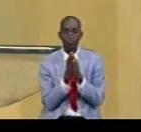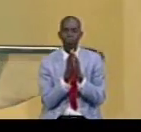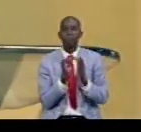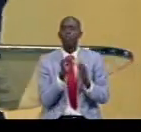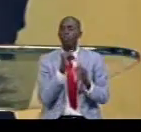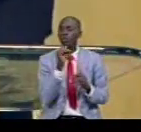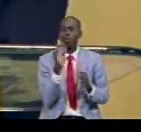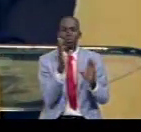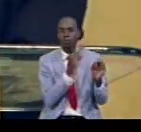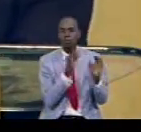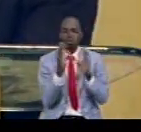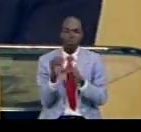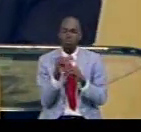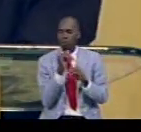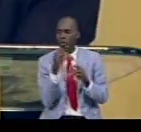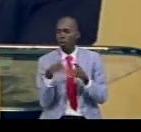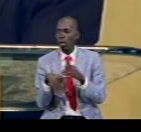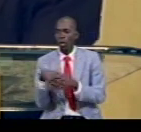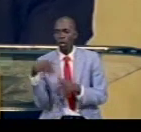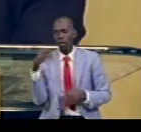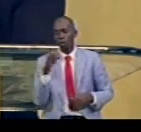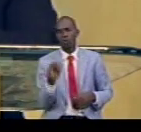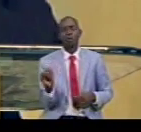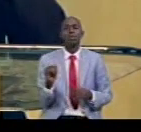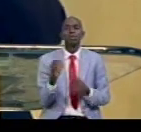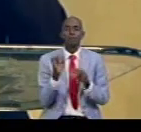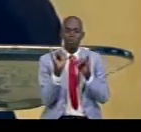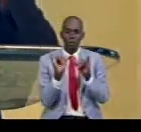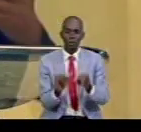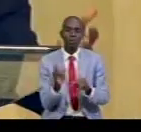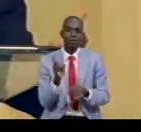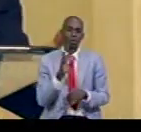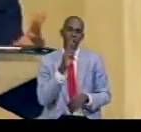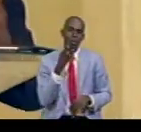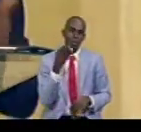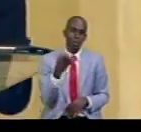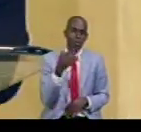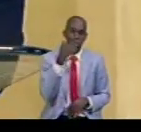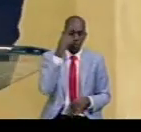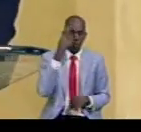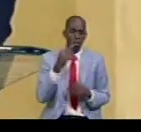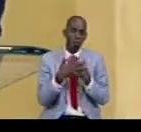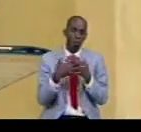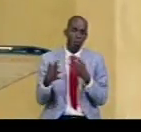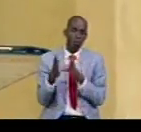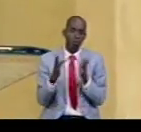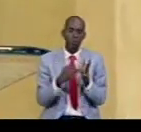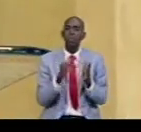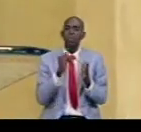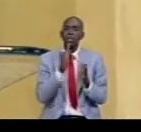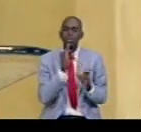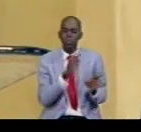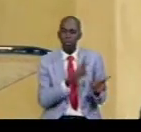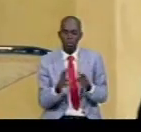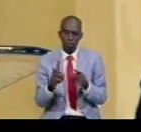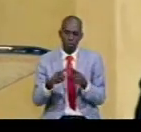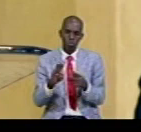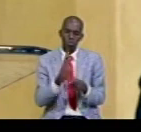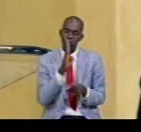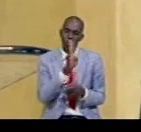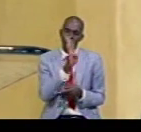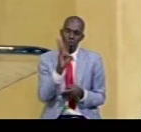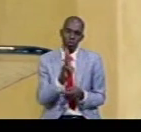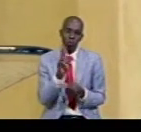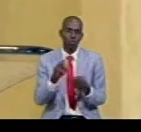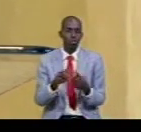side. The blood is still flowing by your side where you are. And yet you can be purged this moment. Tell the Lord, search my heart. Search my